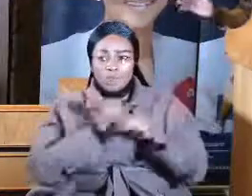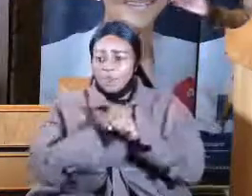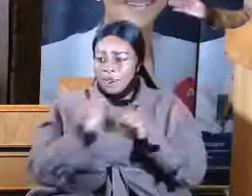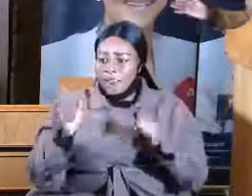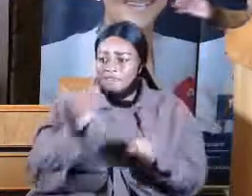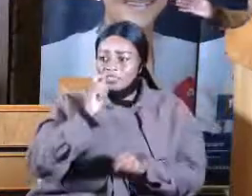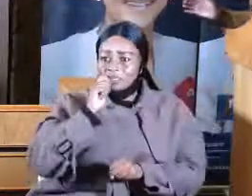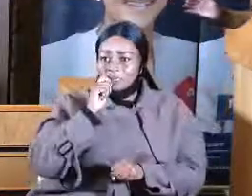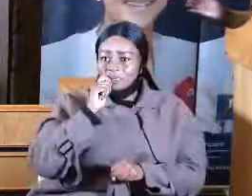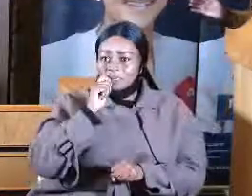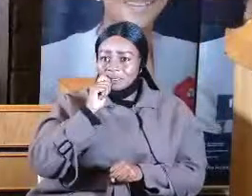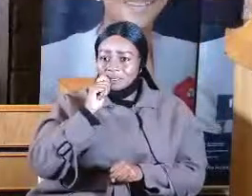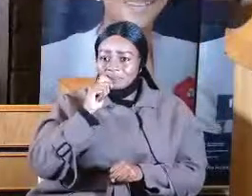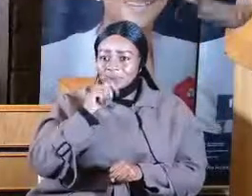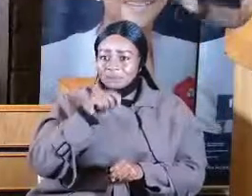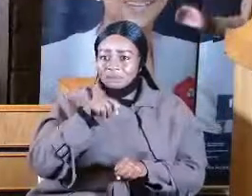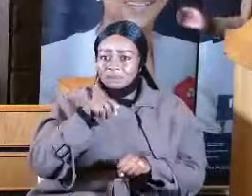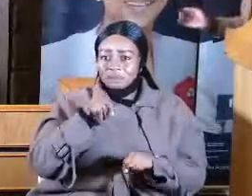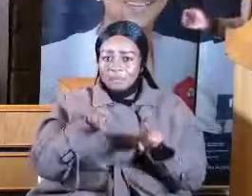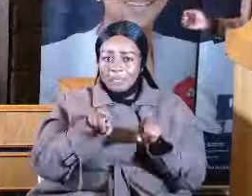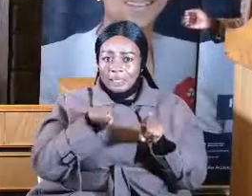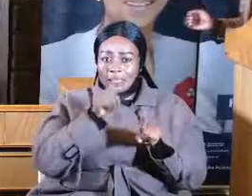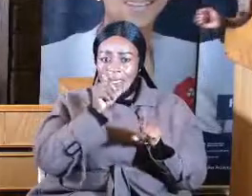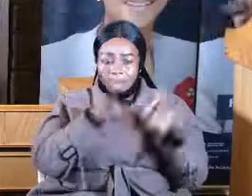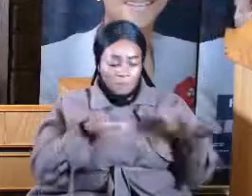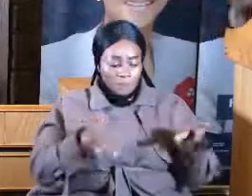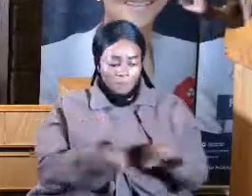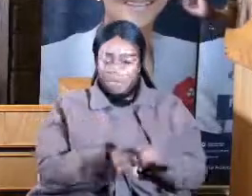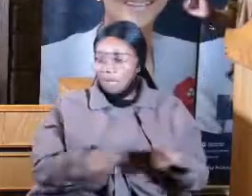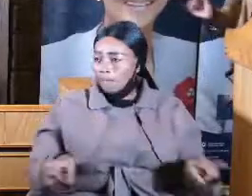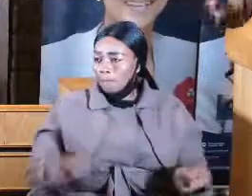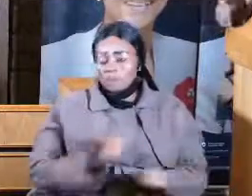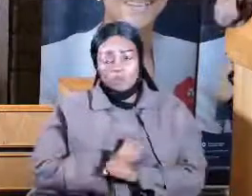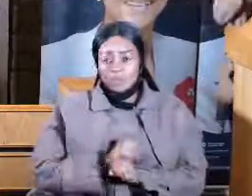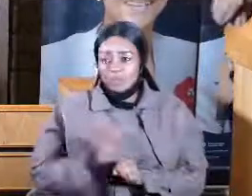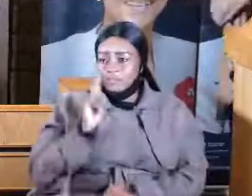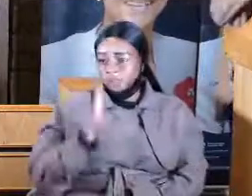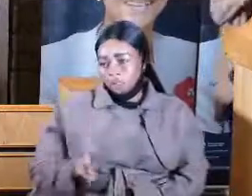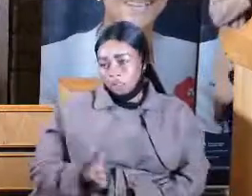a trans face anywhere. Anywhere.